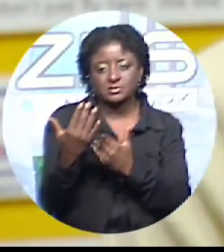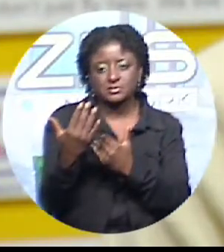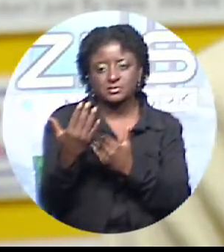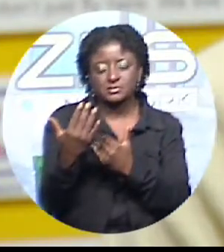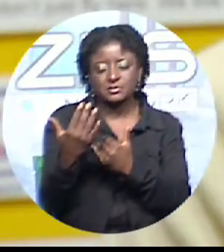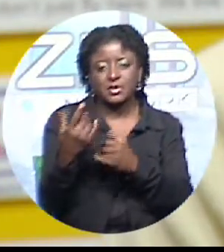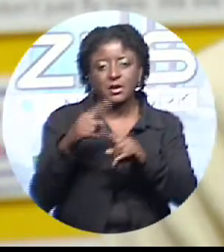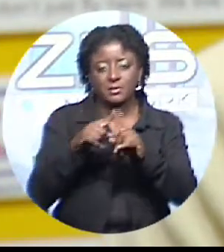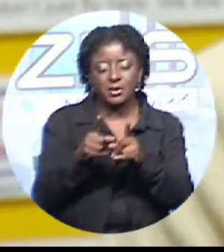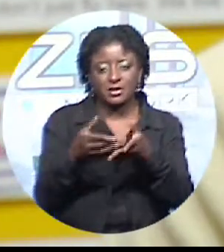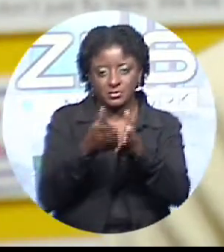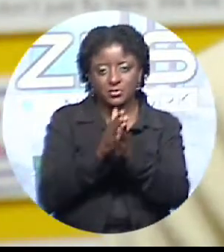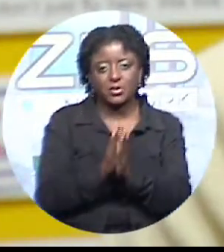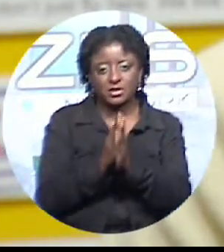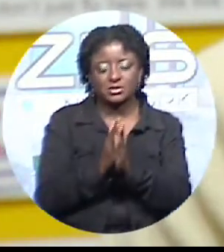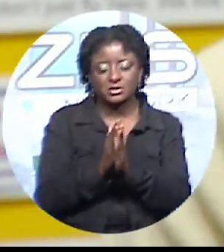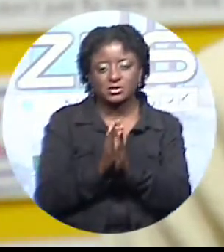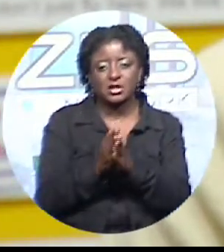access code at